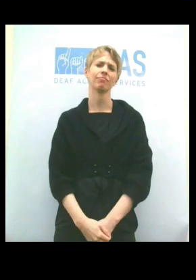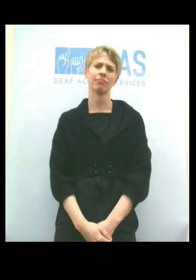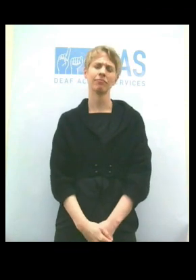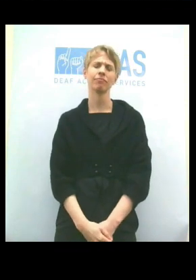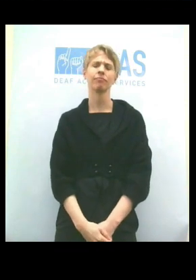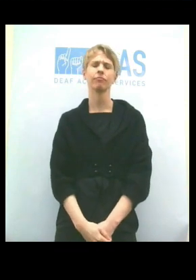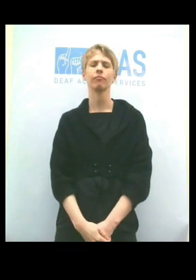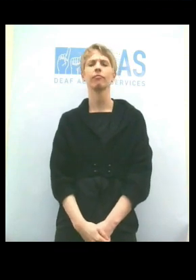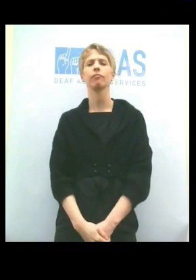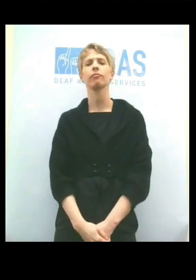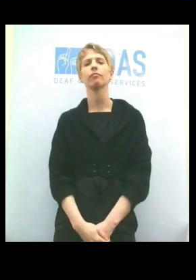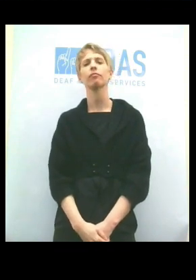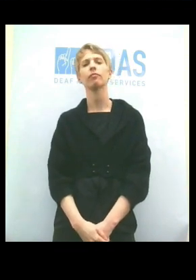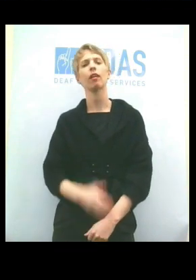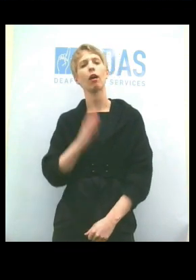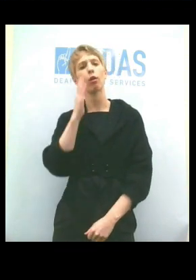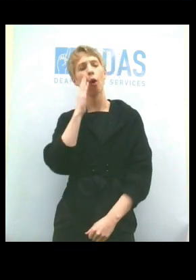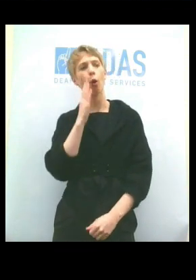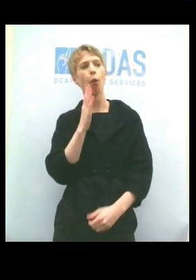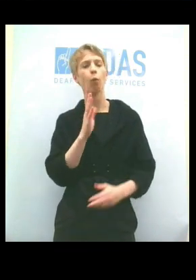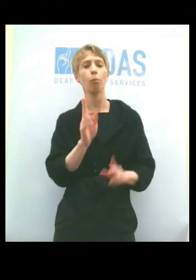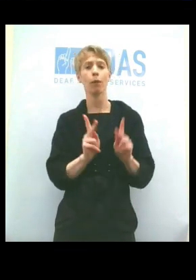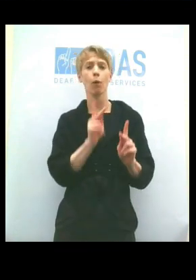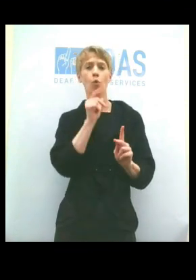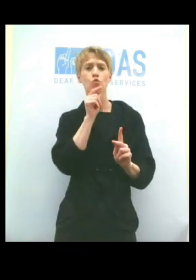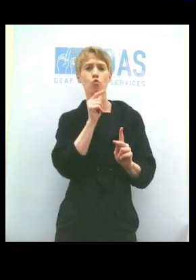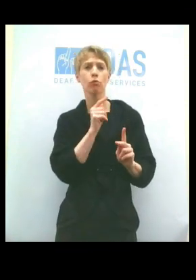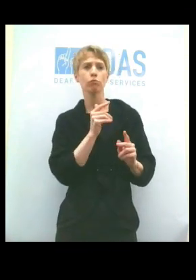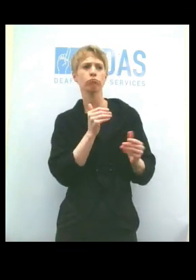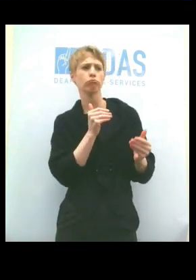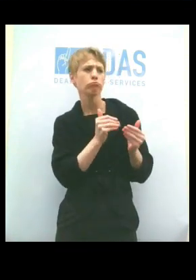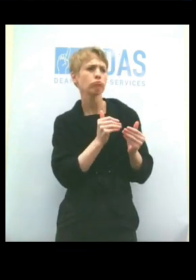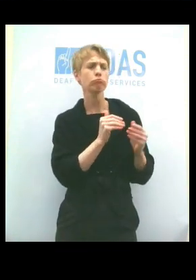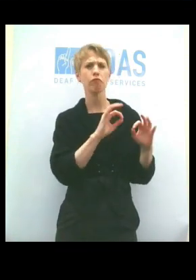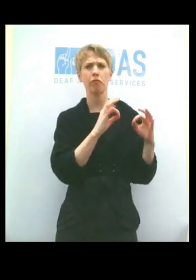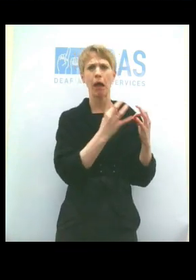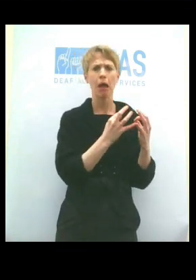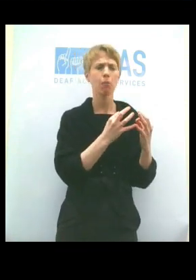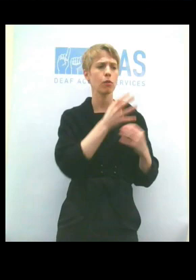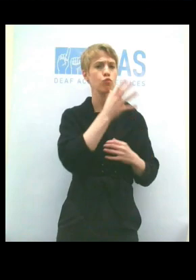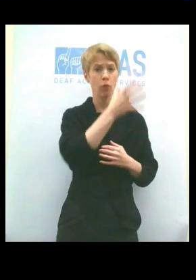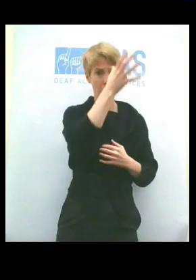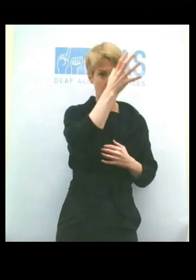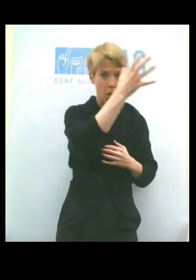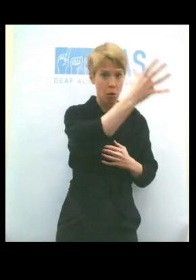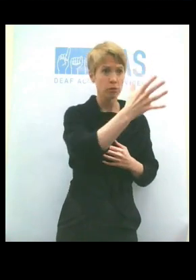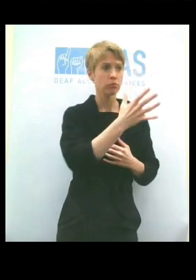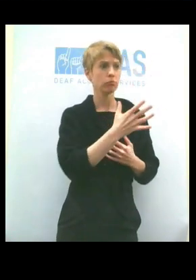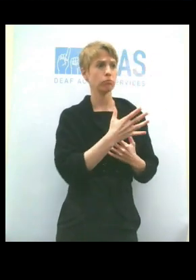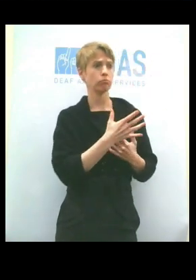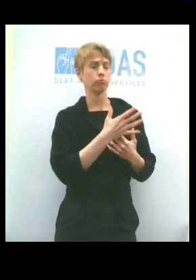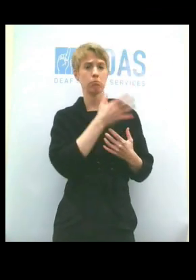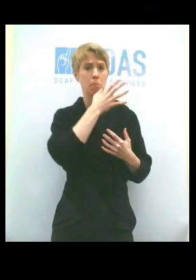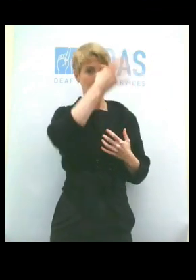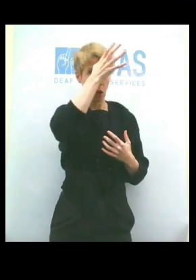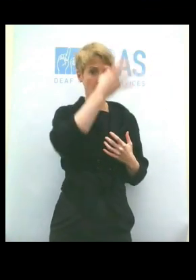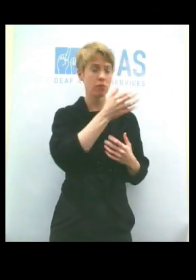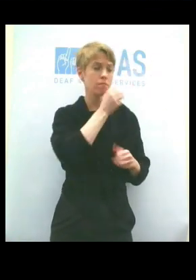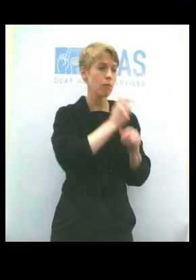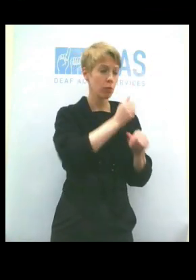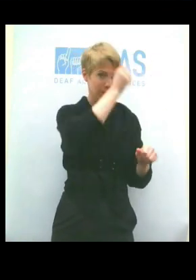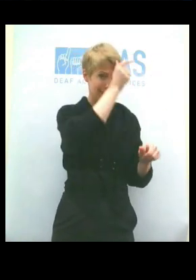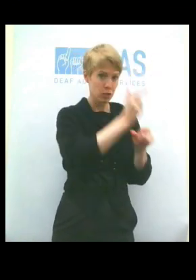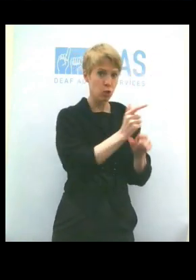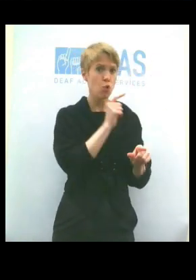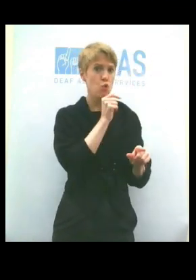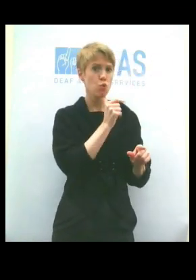COVID-19. I know people who have lost family members, parents, grandparents, one sibling that was lost of somebody I